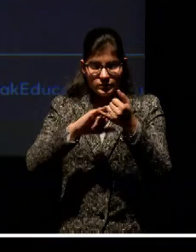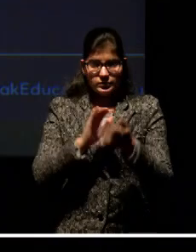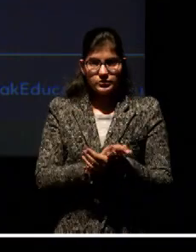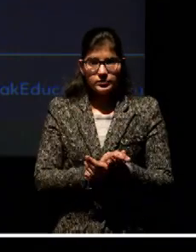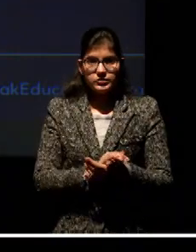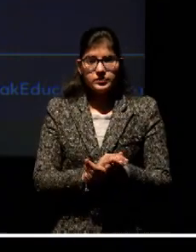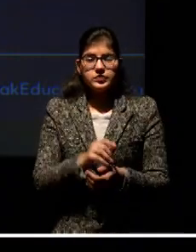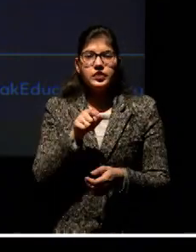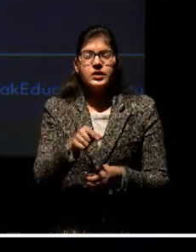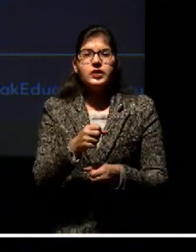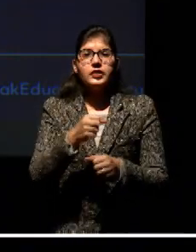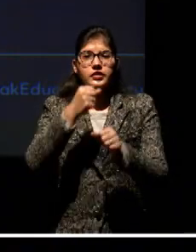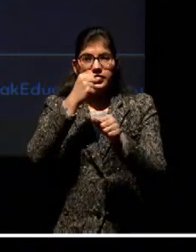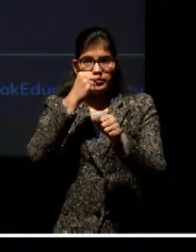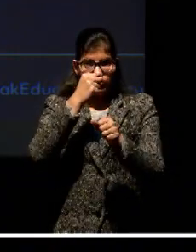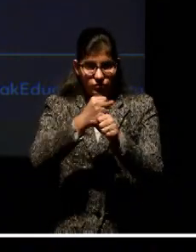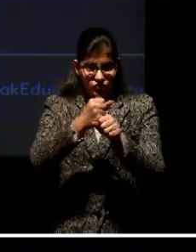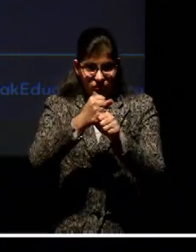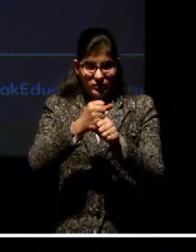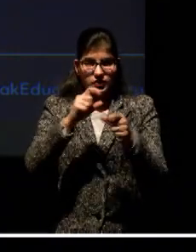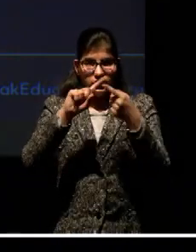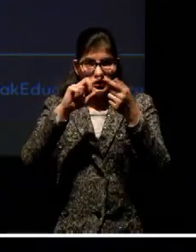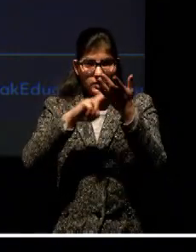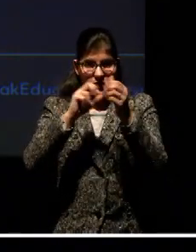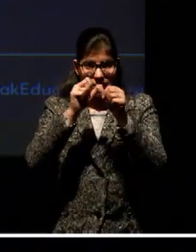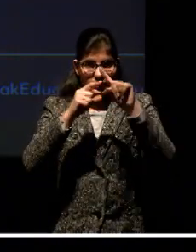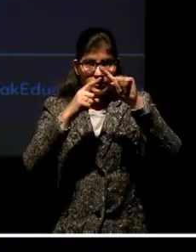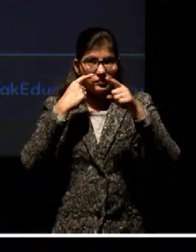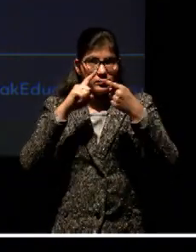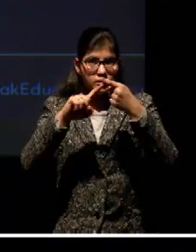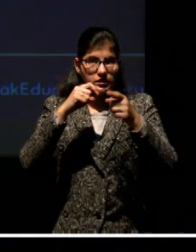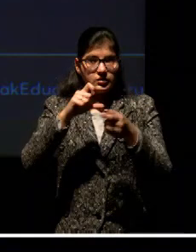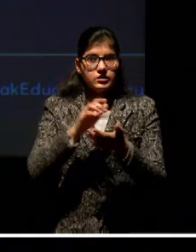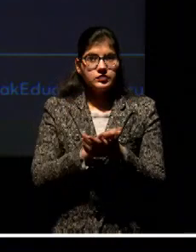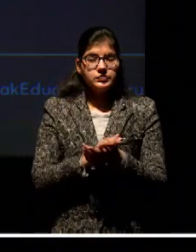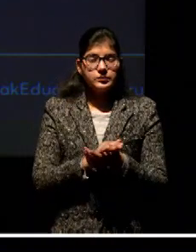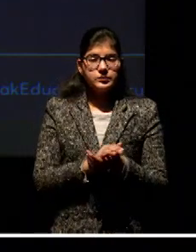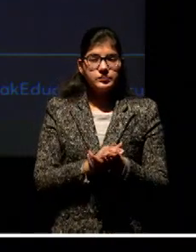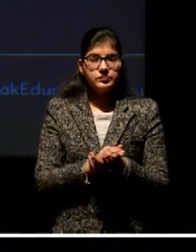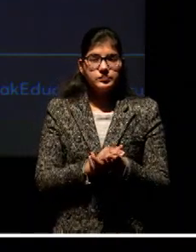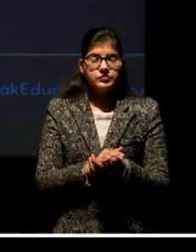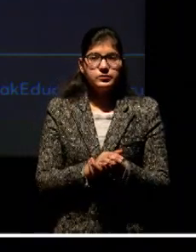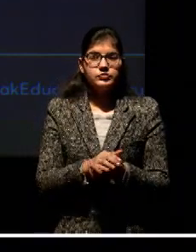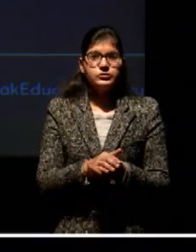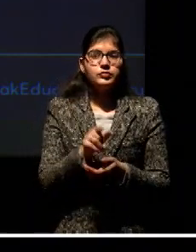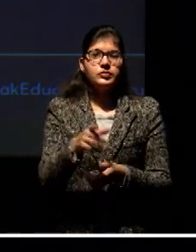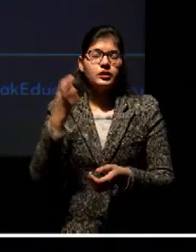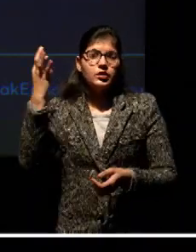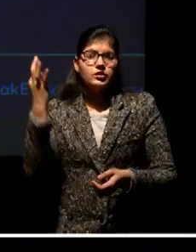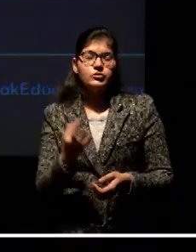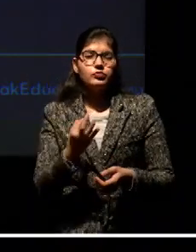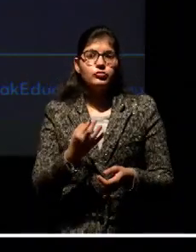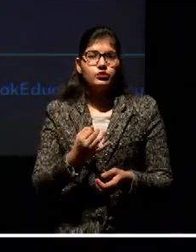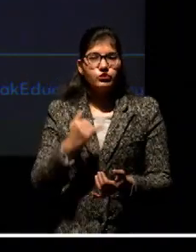It's called the generative artificial intelligence. And there is a huge scope to use this generative artificial